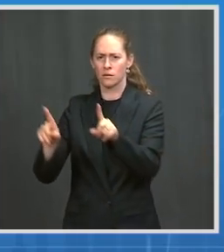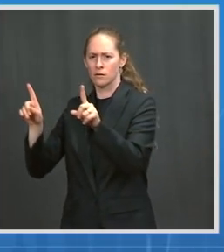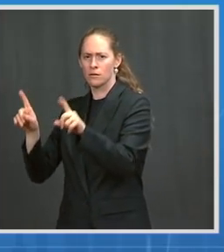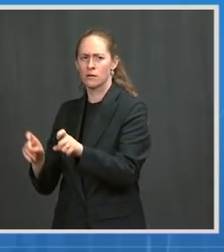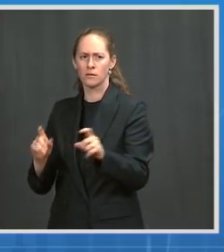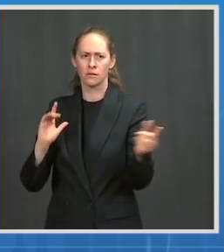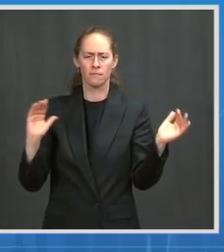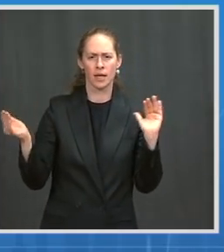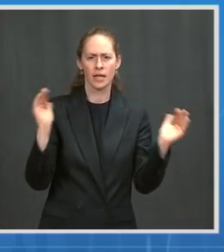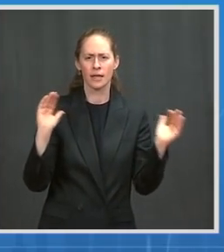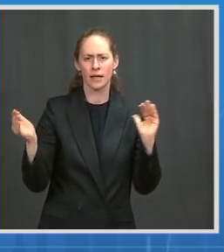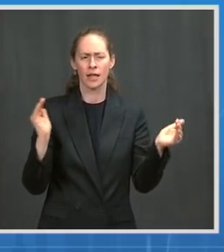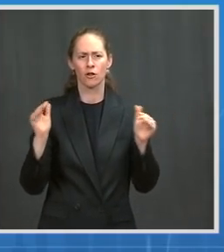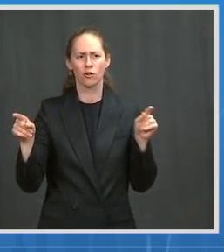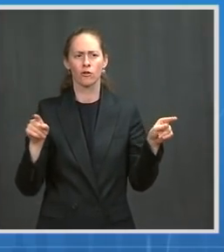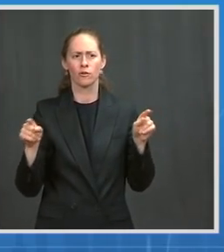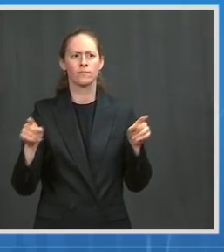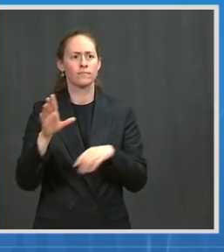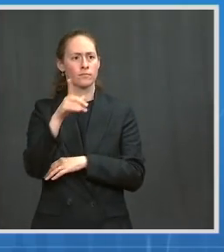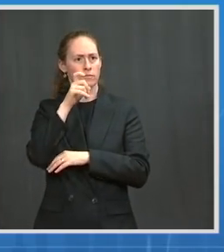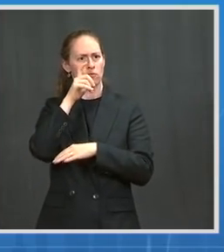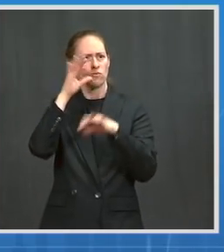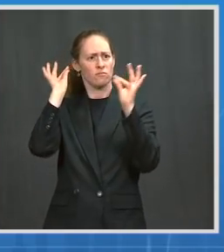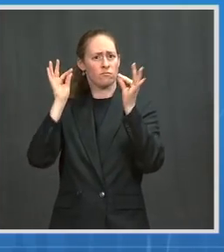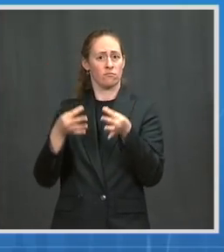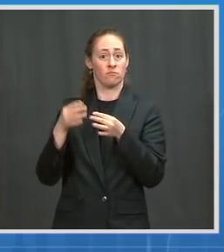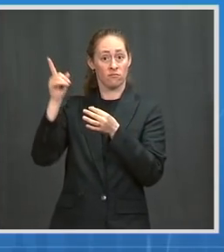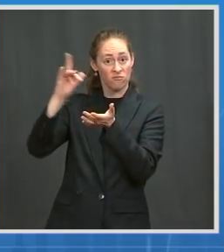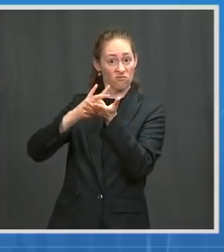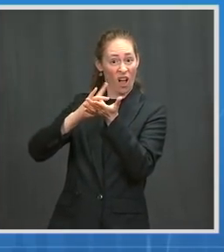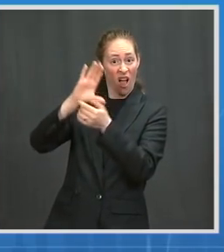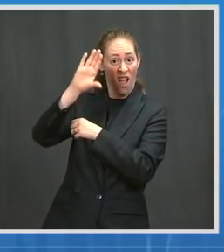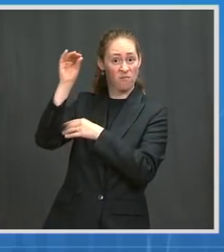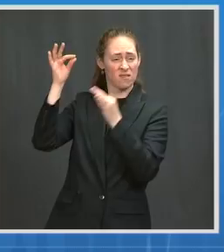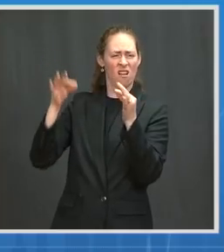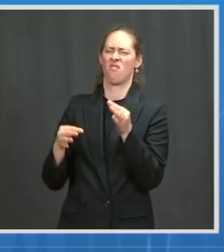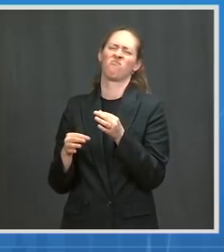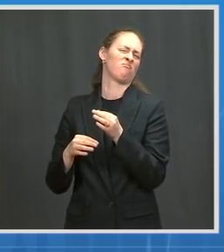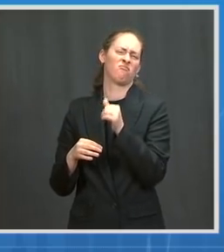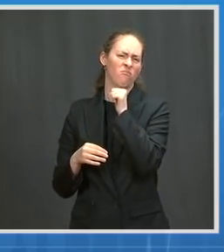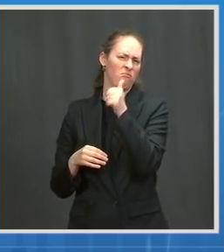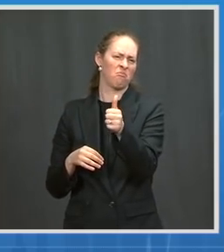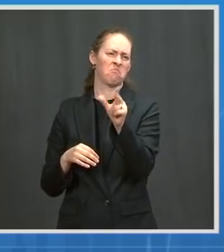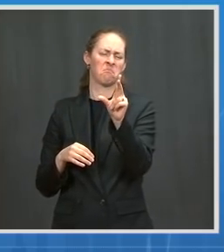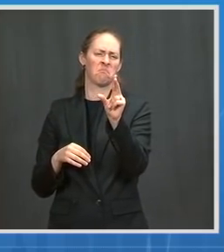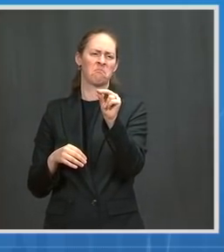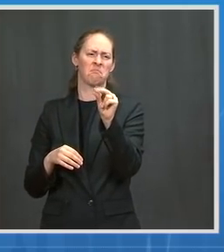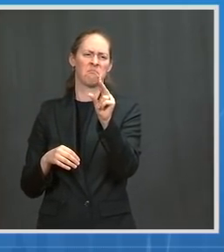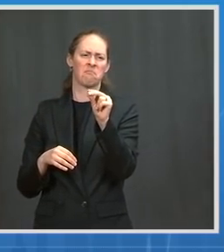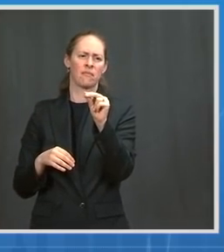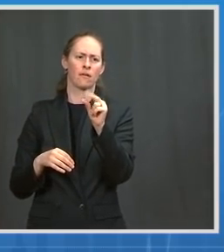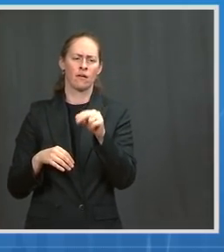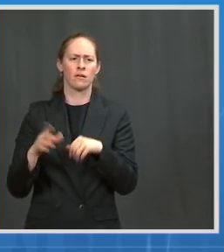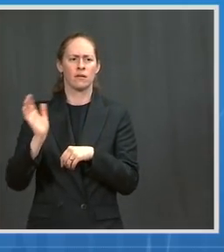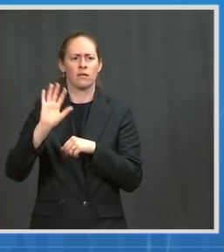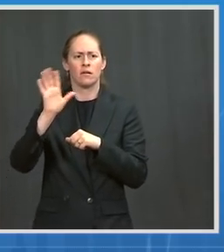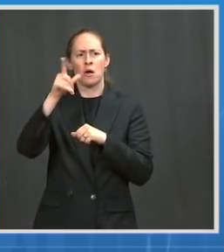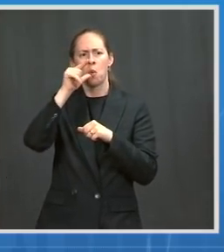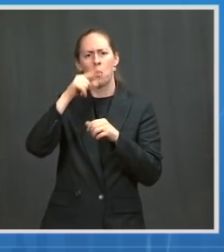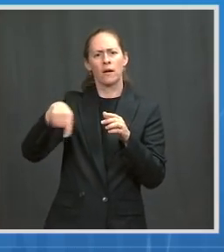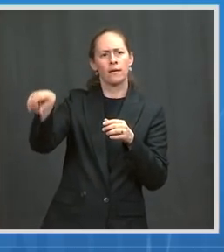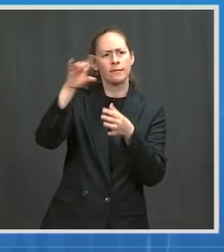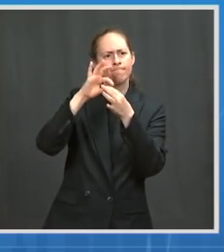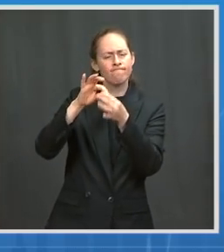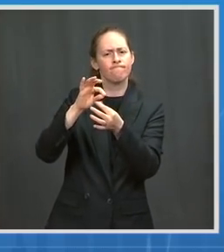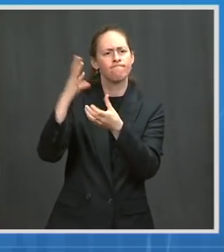the public health need of individuals who've been vaccinated whether or not we're going to have a durable immunity.